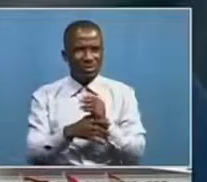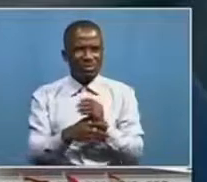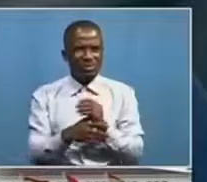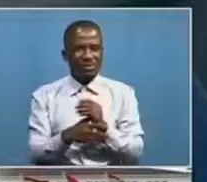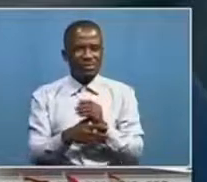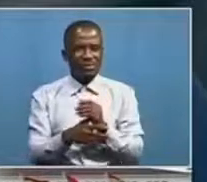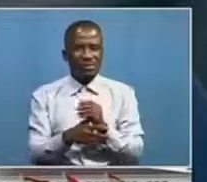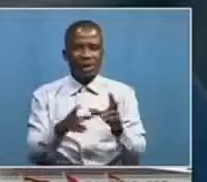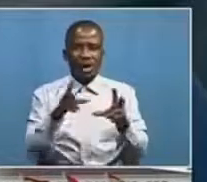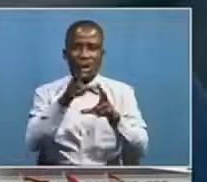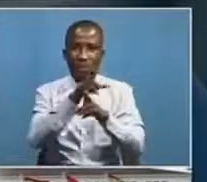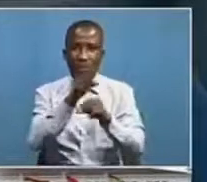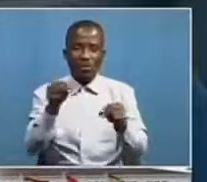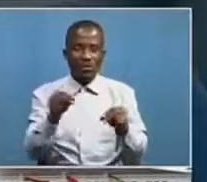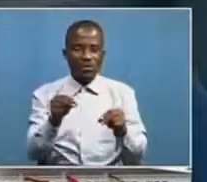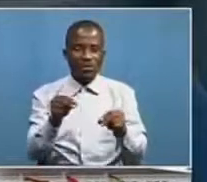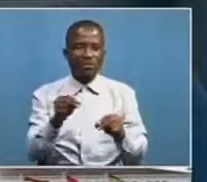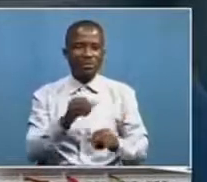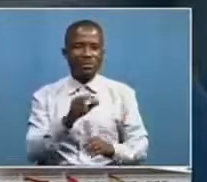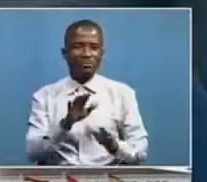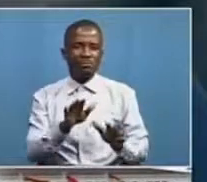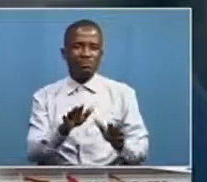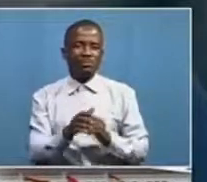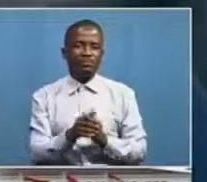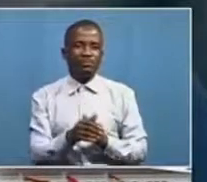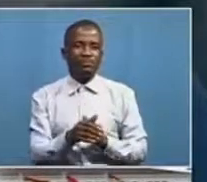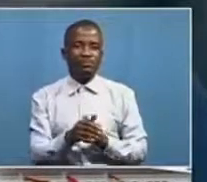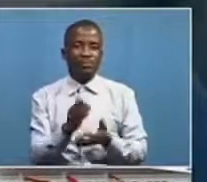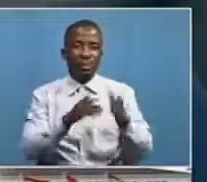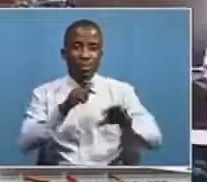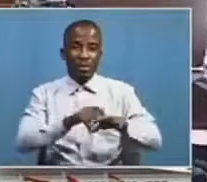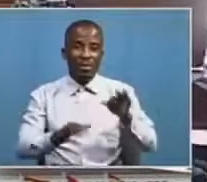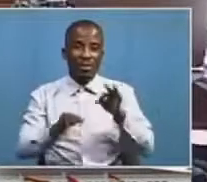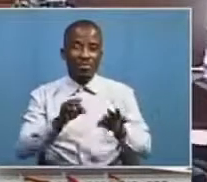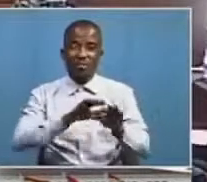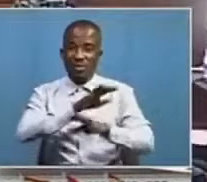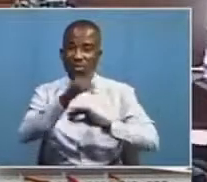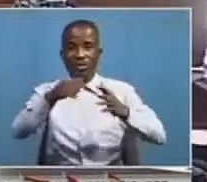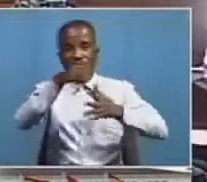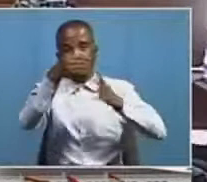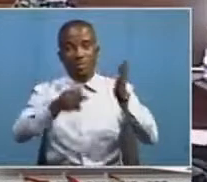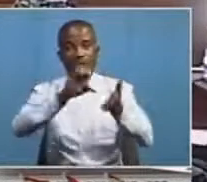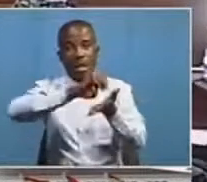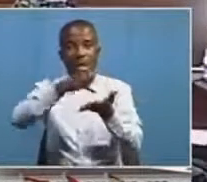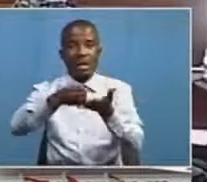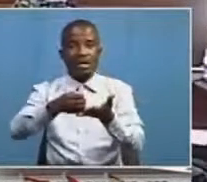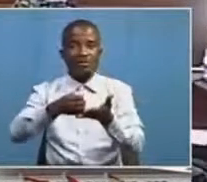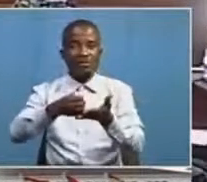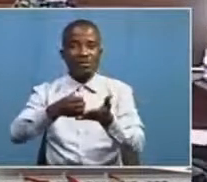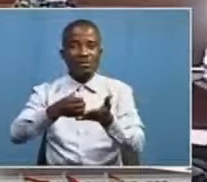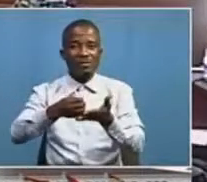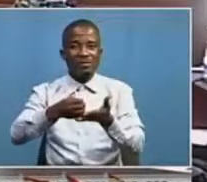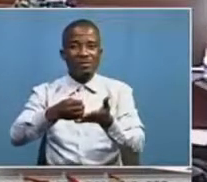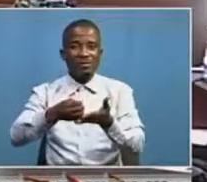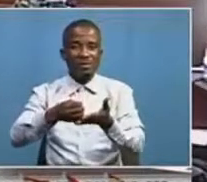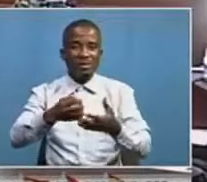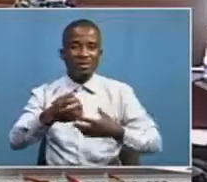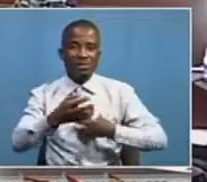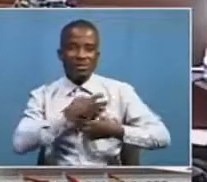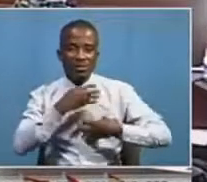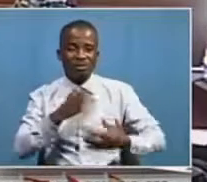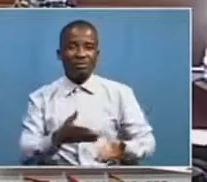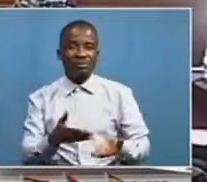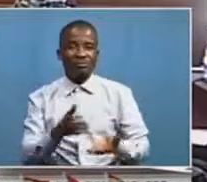This no case submission, is to the effect that even if the whole of the evidence led by the plaintiff is admitted, there is no prima